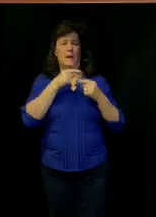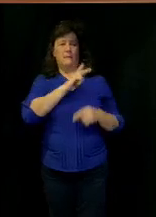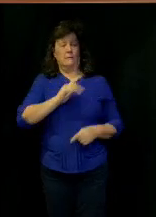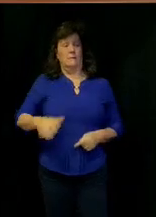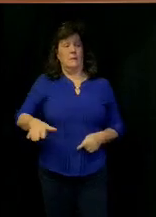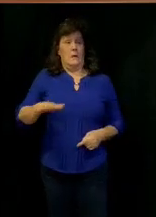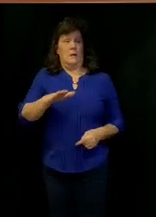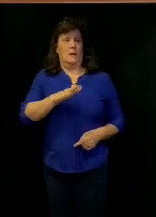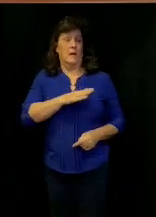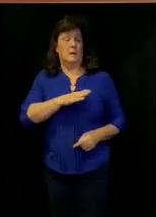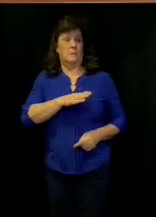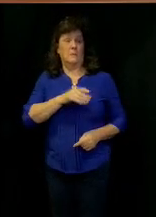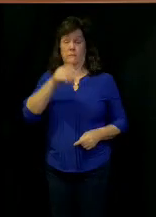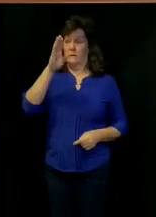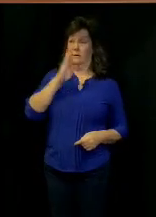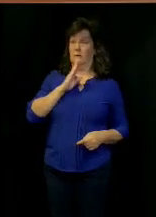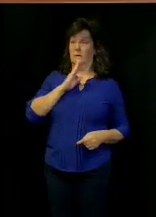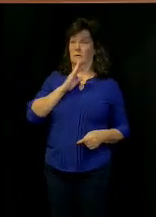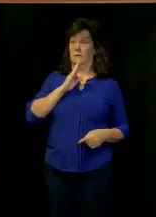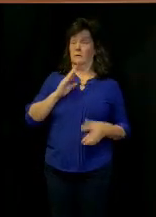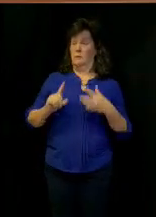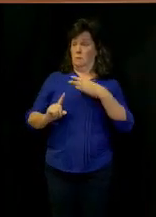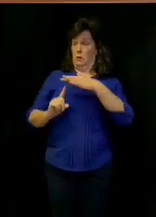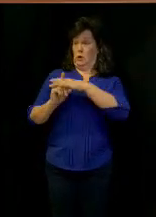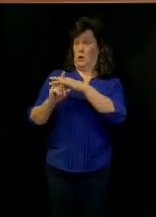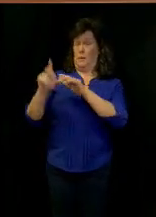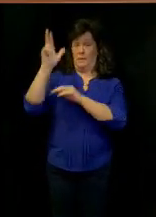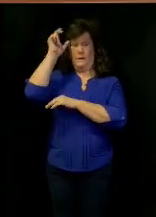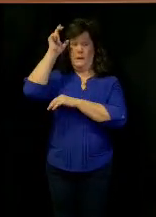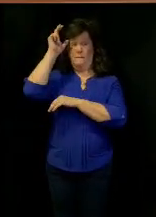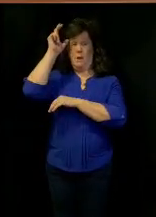devil was doing. But when the devil showed up, he pulled the trigger.